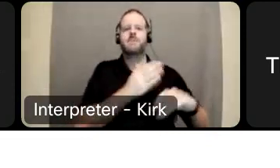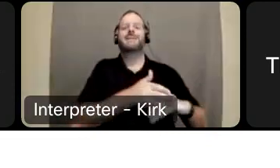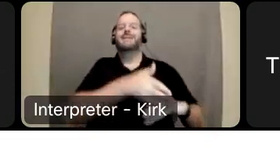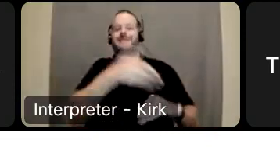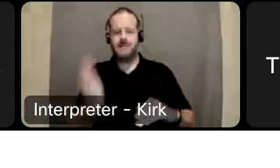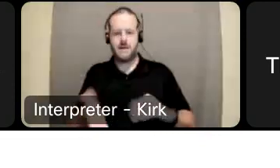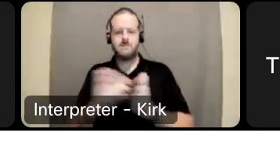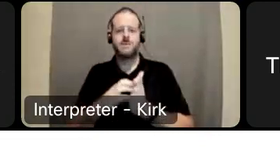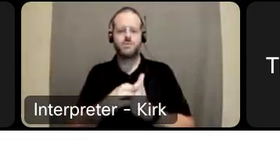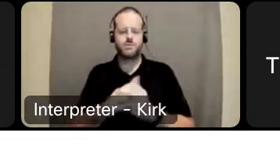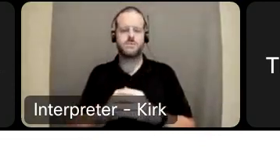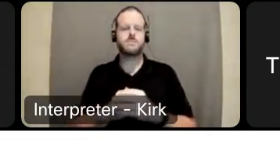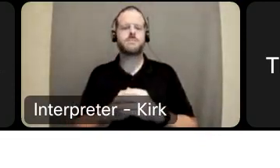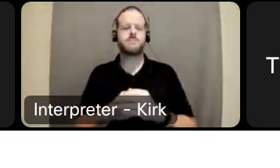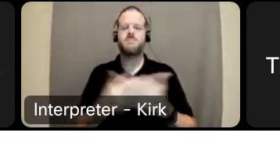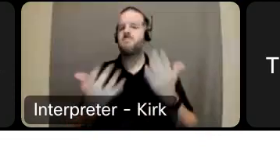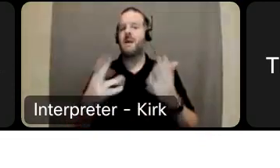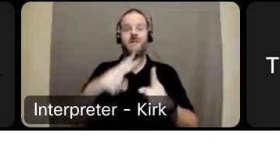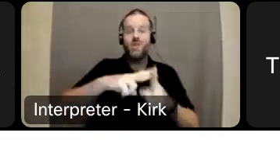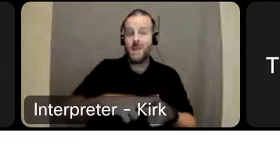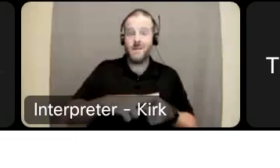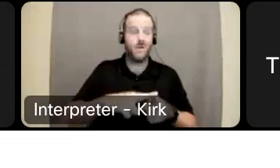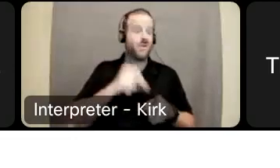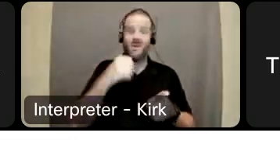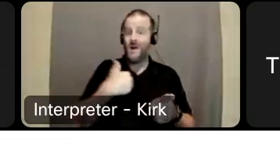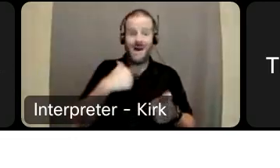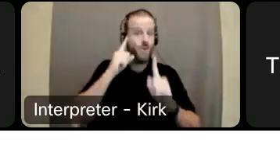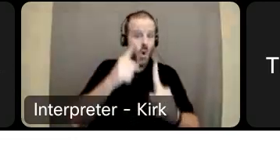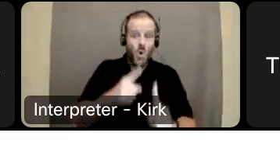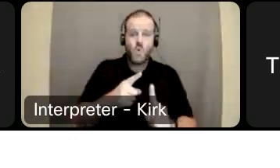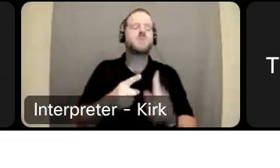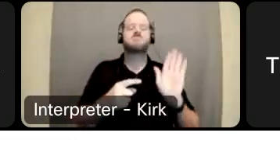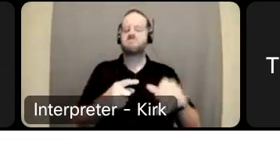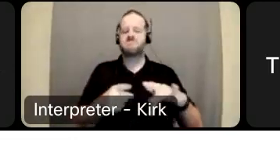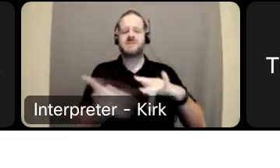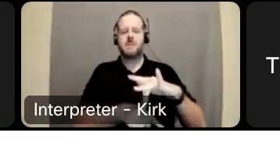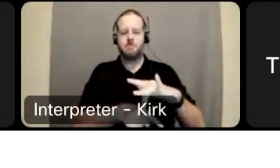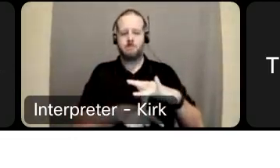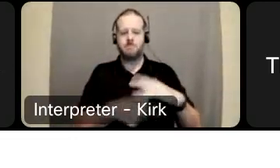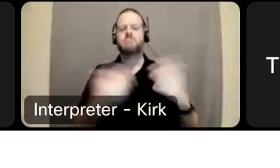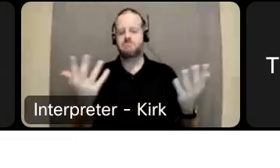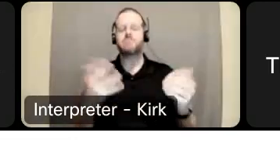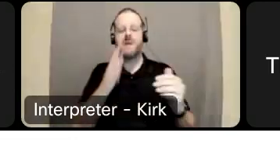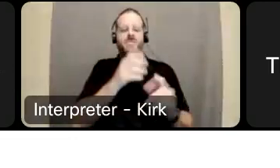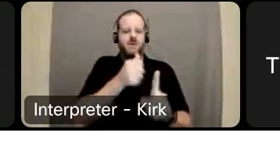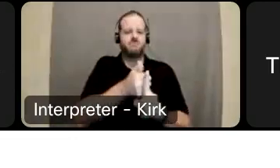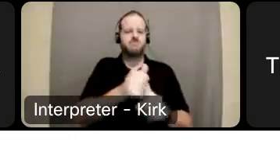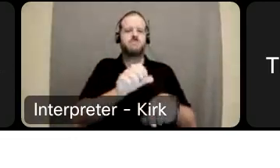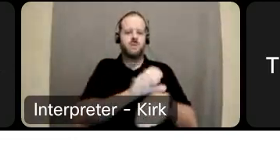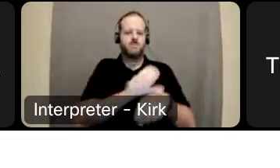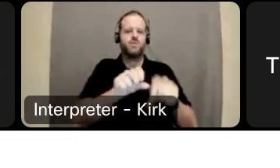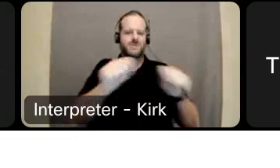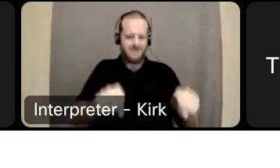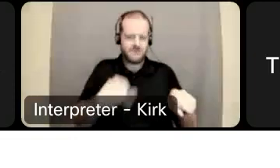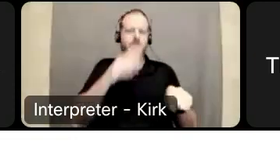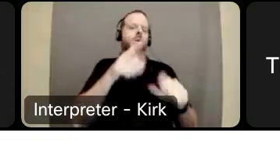say, or vocabulary delay, then we're not going to ask you for vocabulary assessment results, and that section then